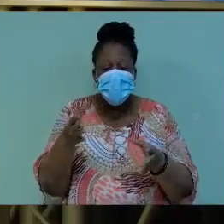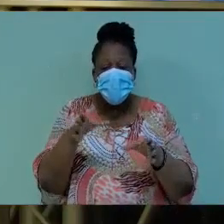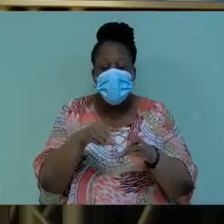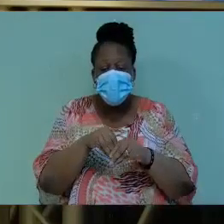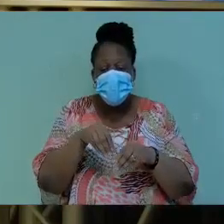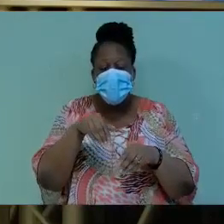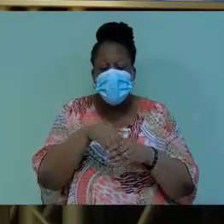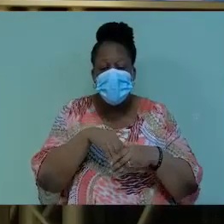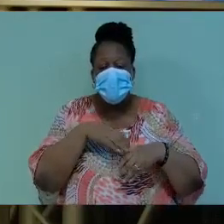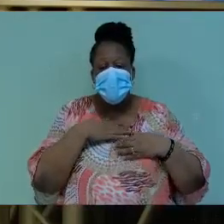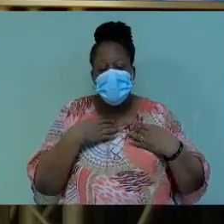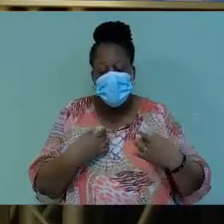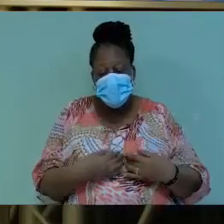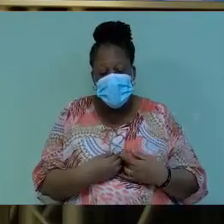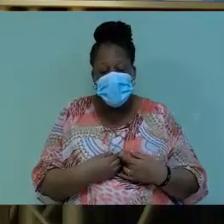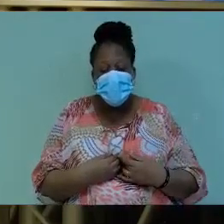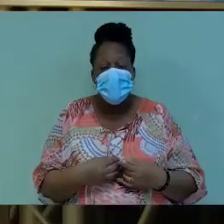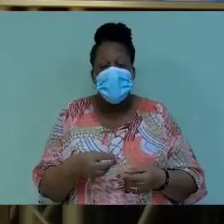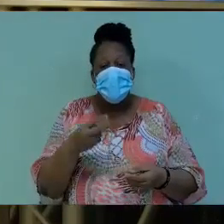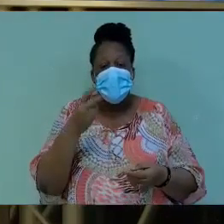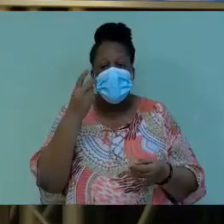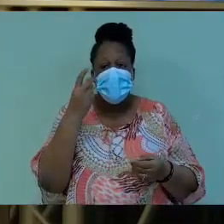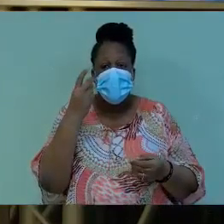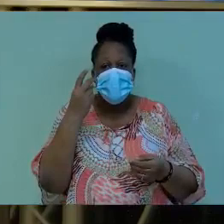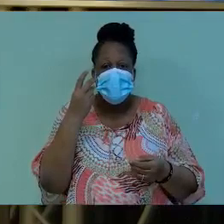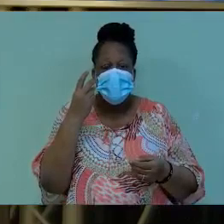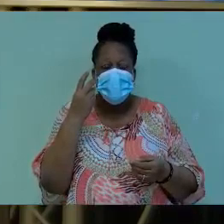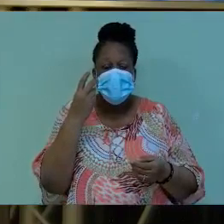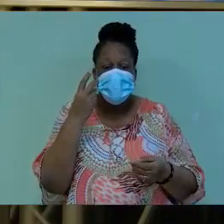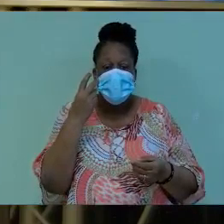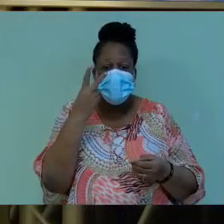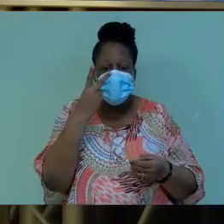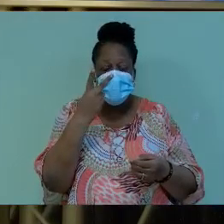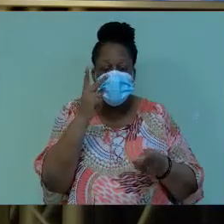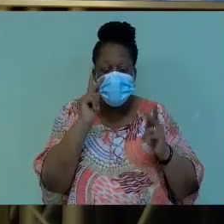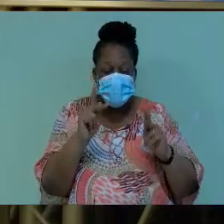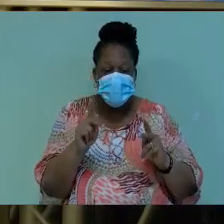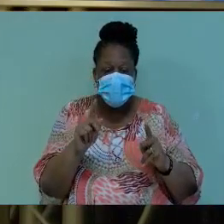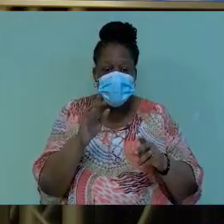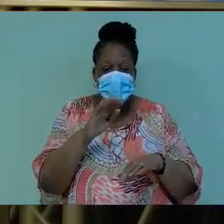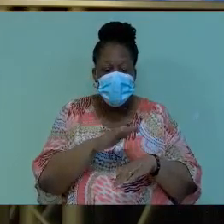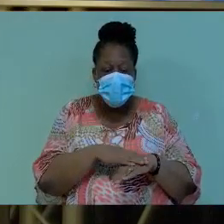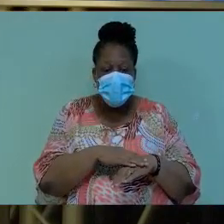Richard and Anita, Sea Topaz at Port Zante." And they have contributed